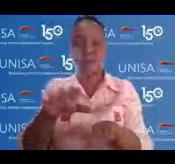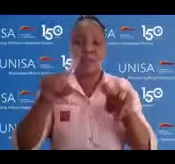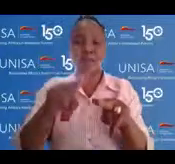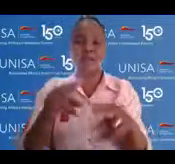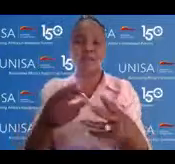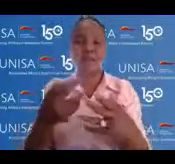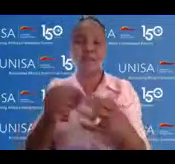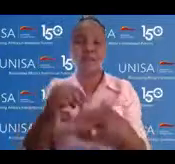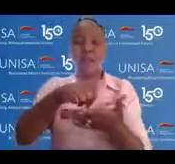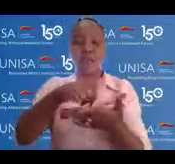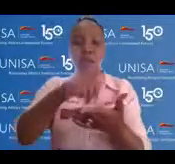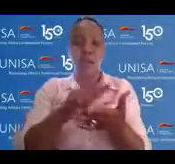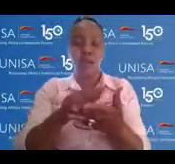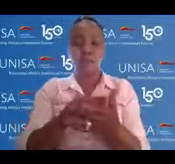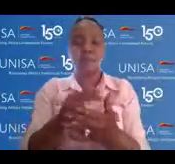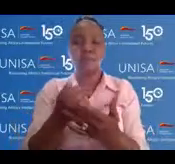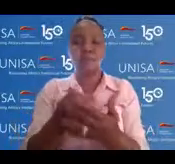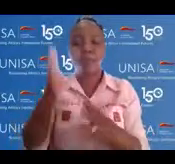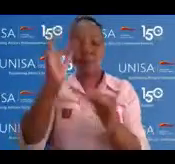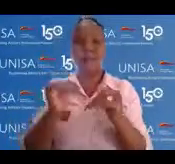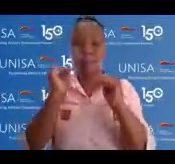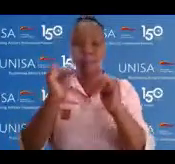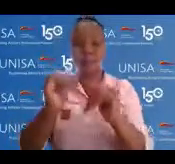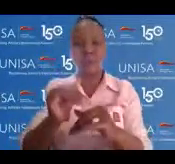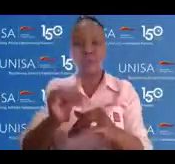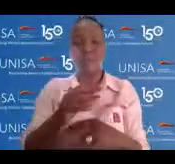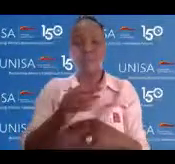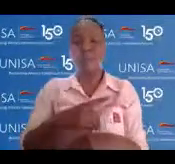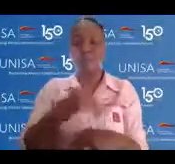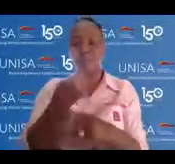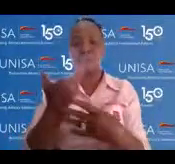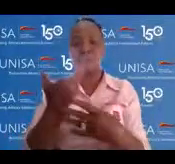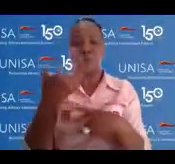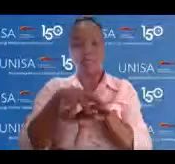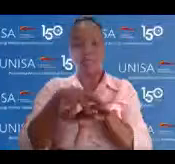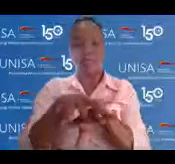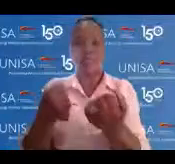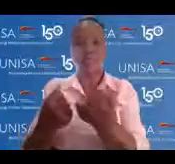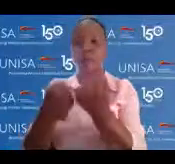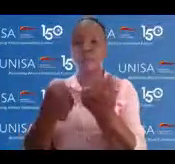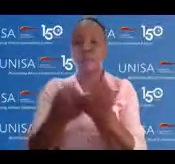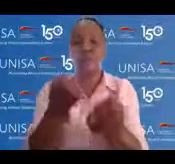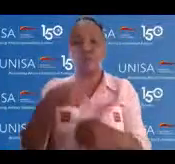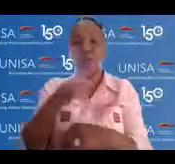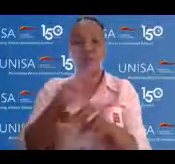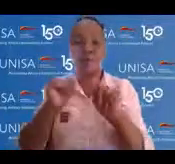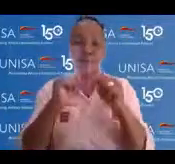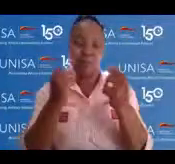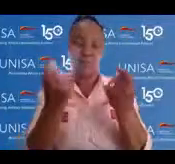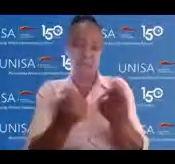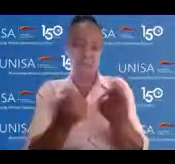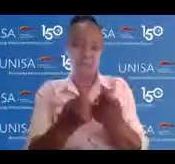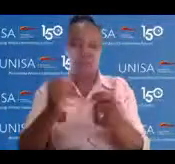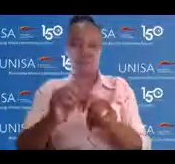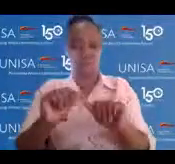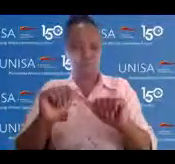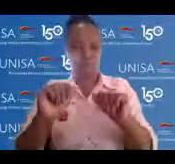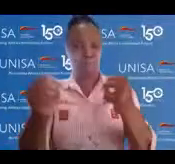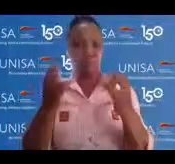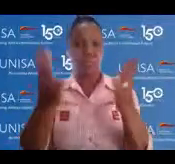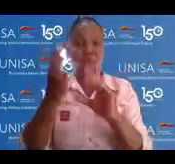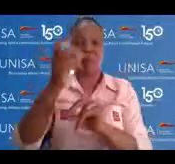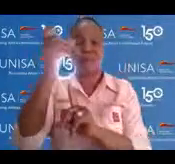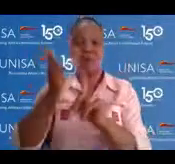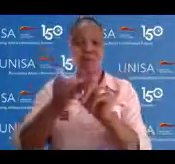of online assessments. And throughout these sessions, you will be supported by our team of excellent facilitators. You can see them already online early in